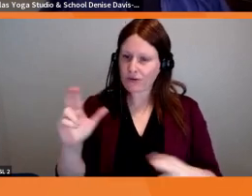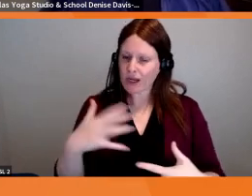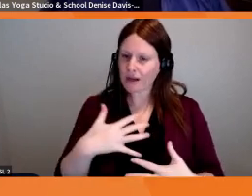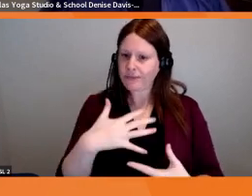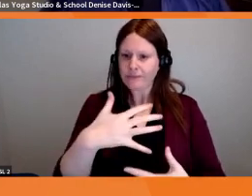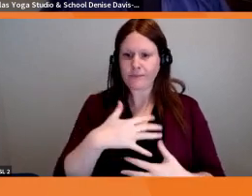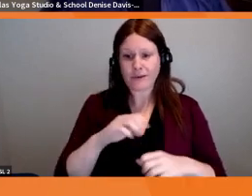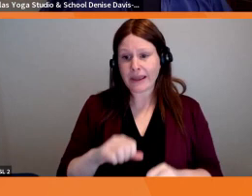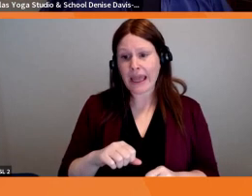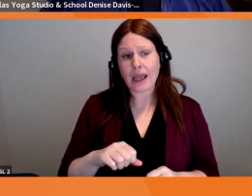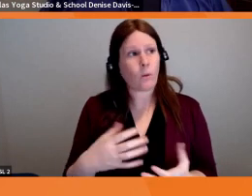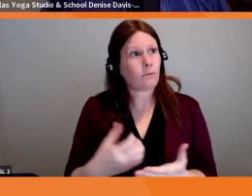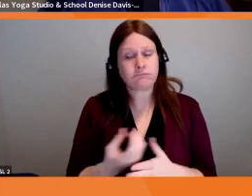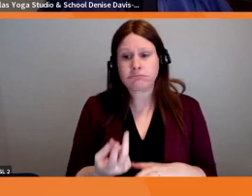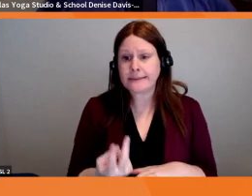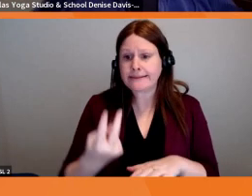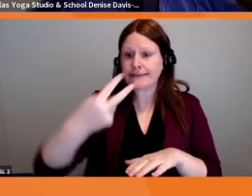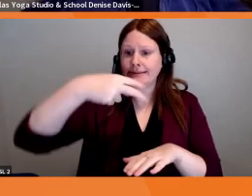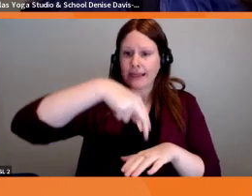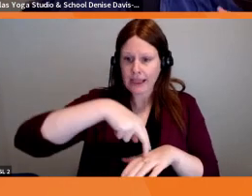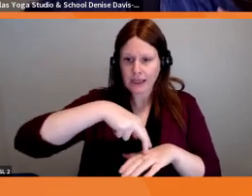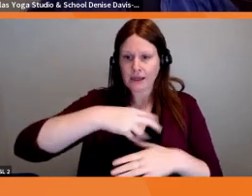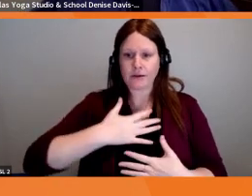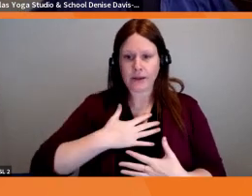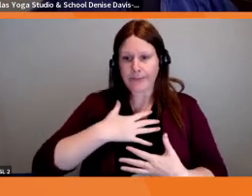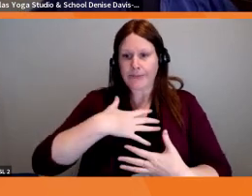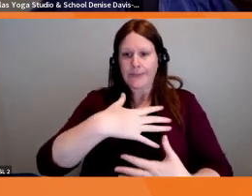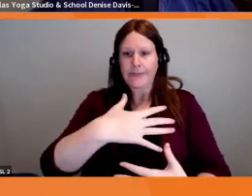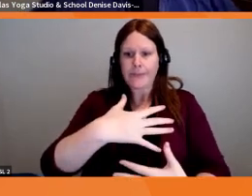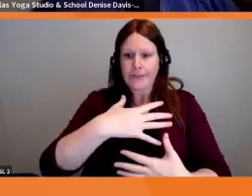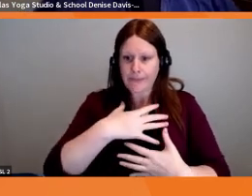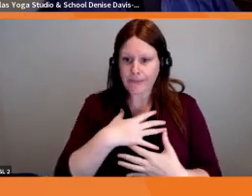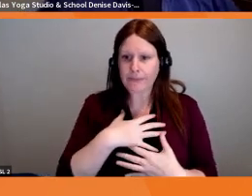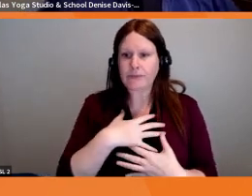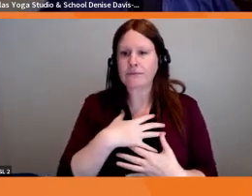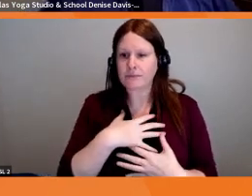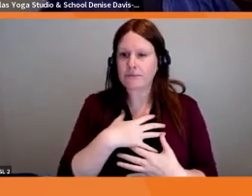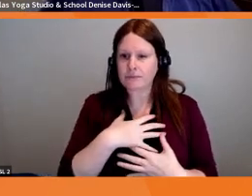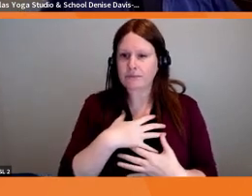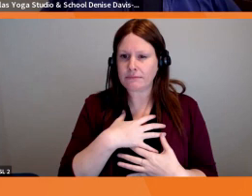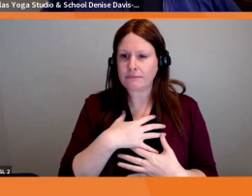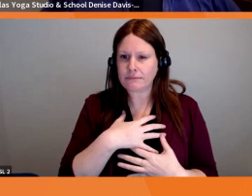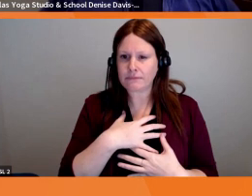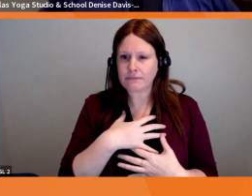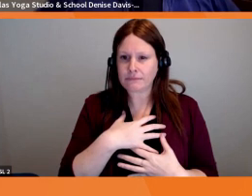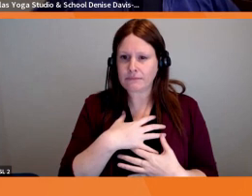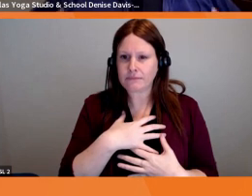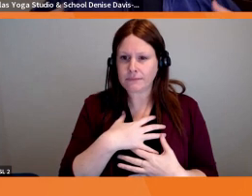and taking a deep breath, can begin to allow us to tap into and use the full